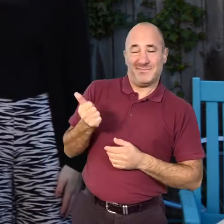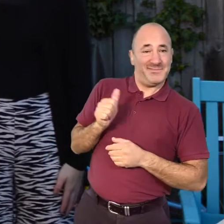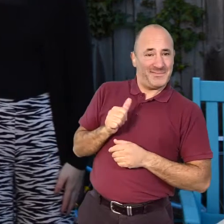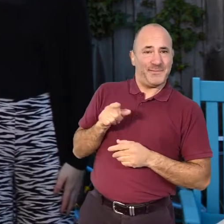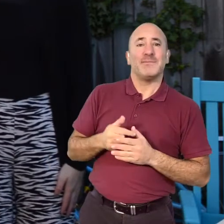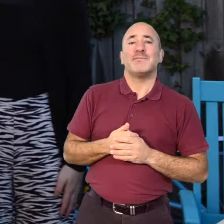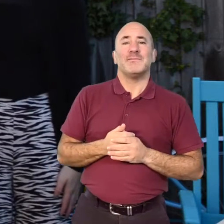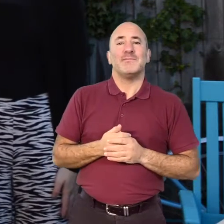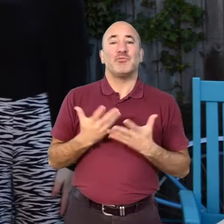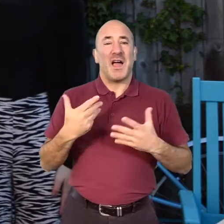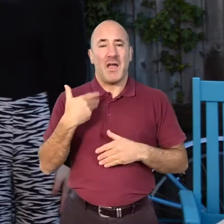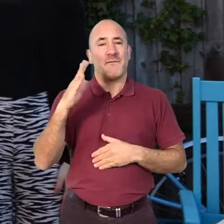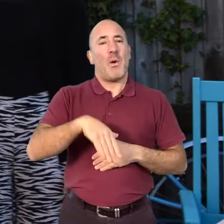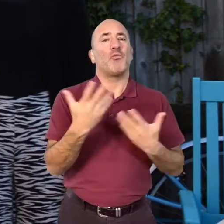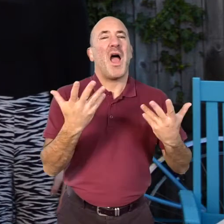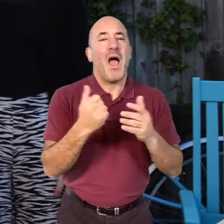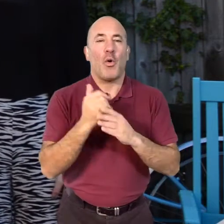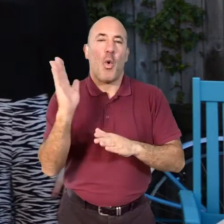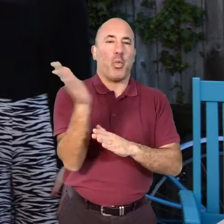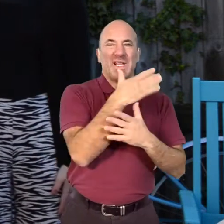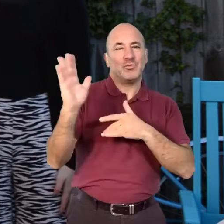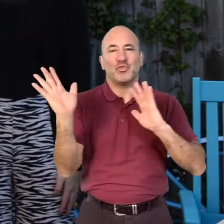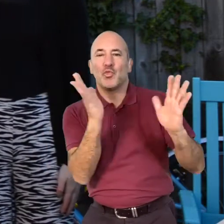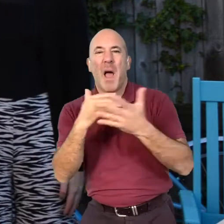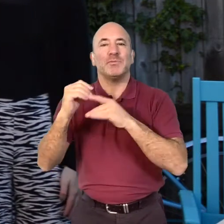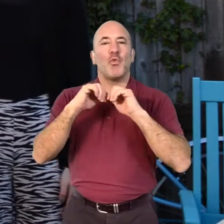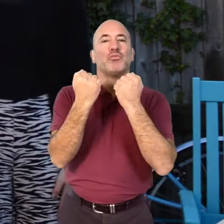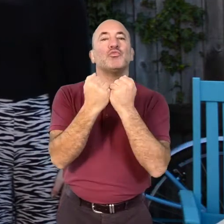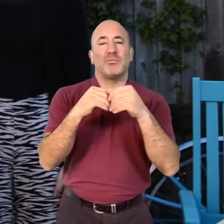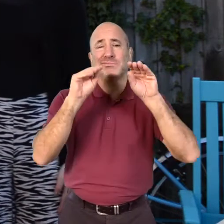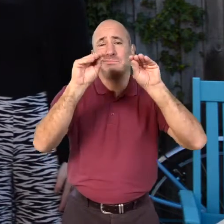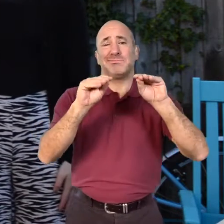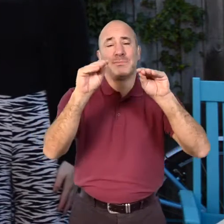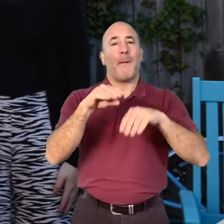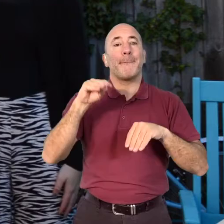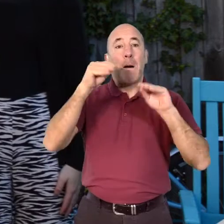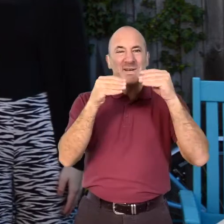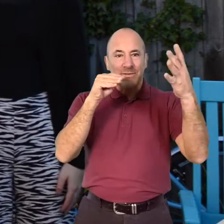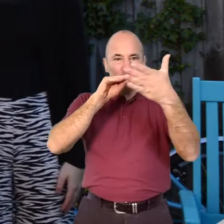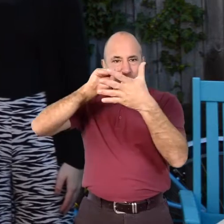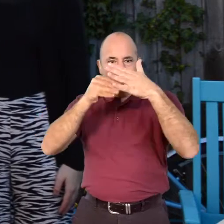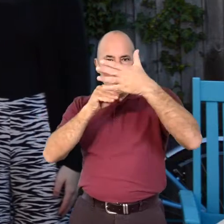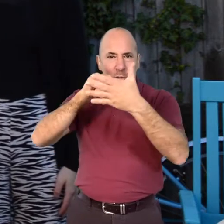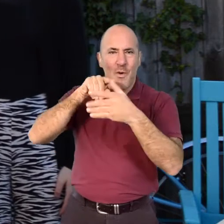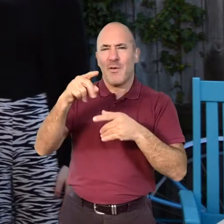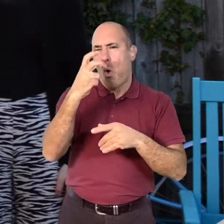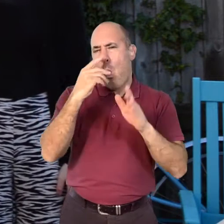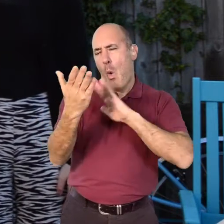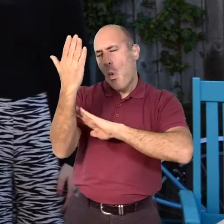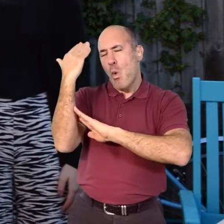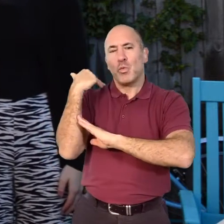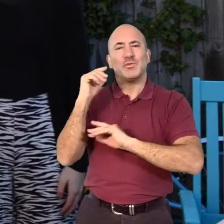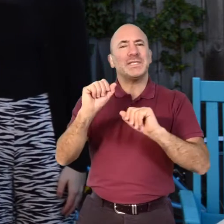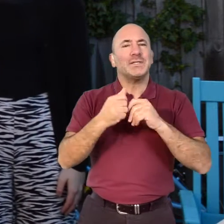Today we've come from Windswept Workshops to teach you how to make shadow puppets. Shadow puppetry is an ancient form